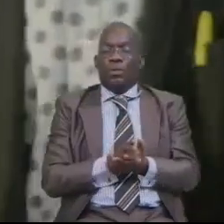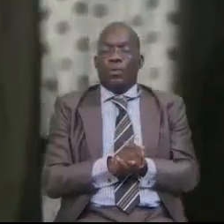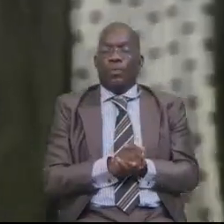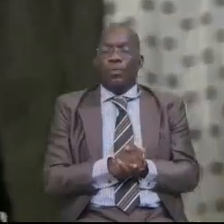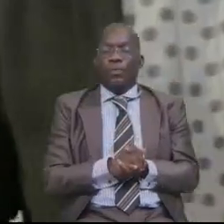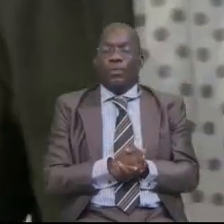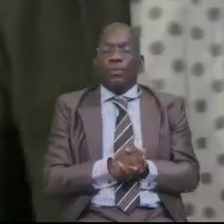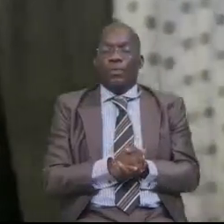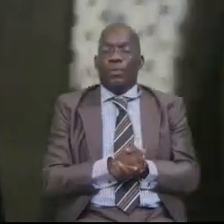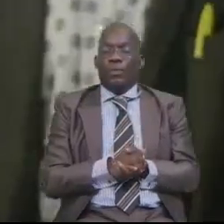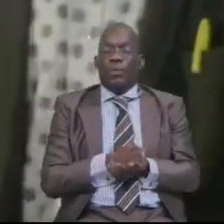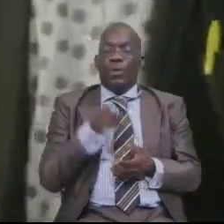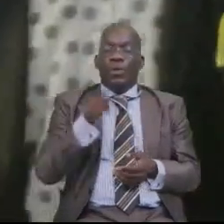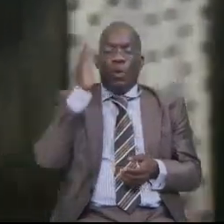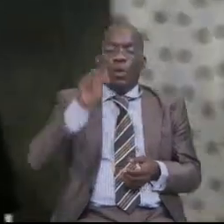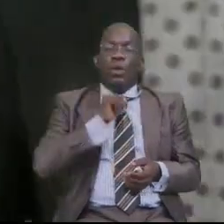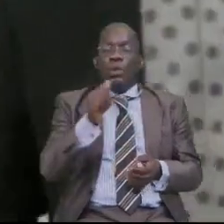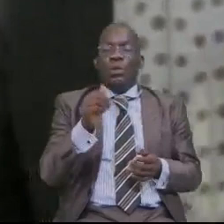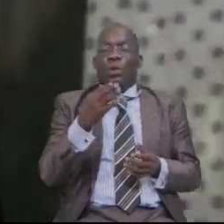You will not lack